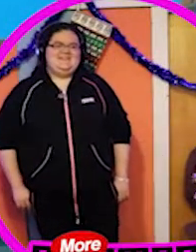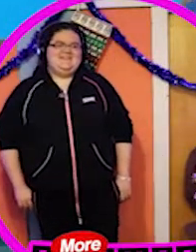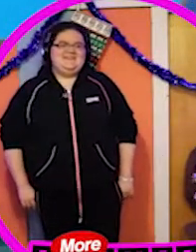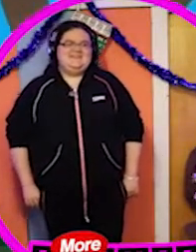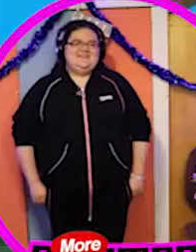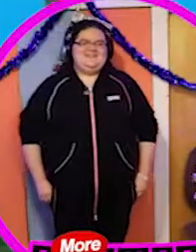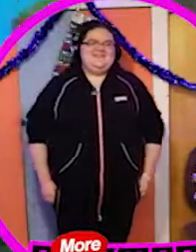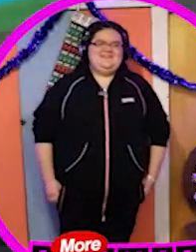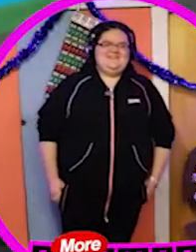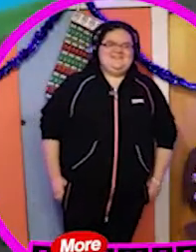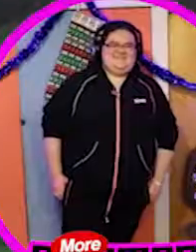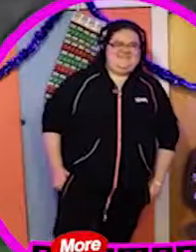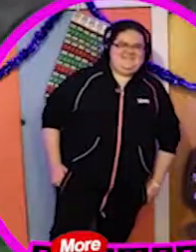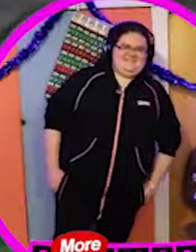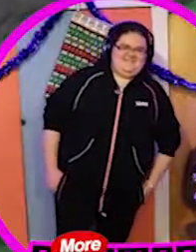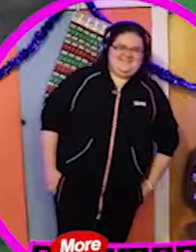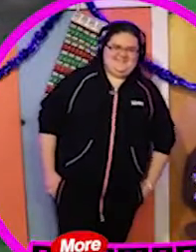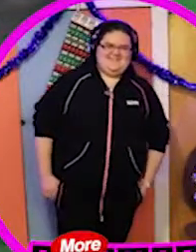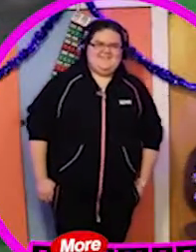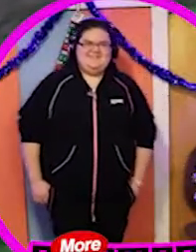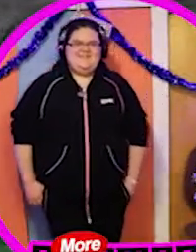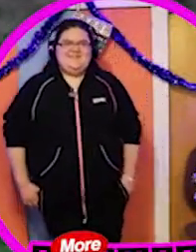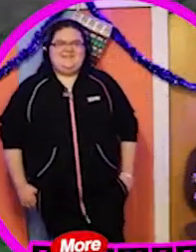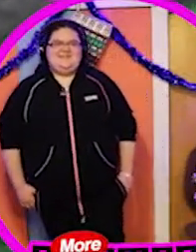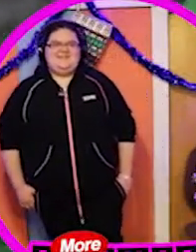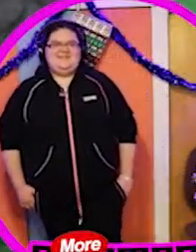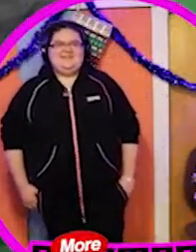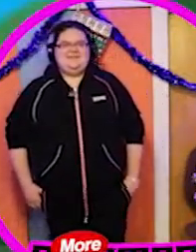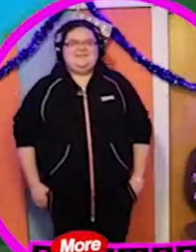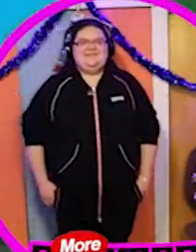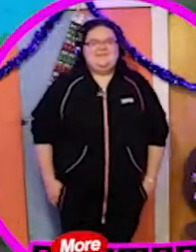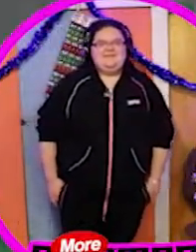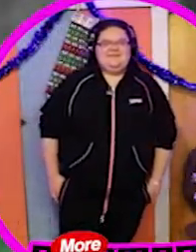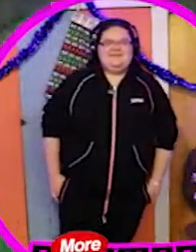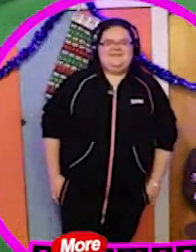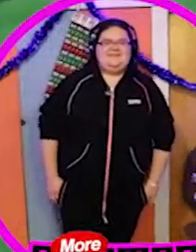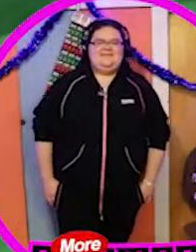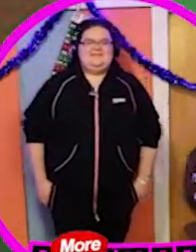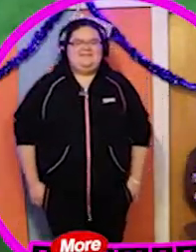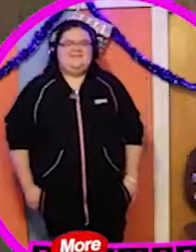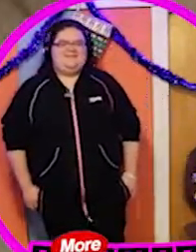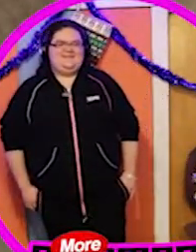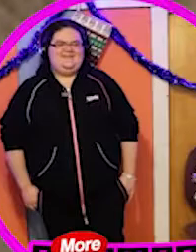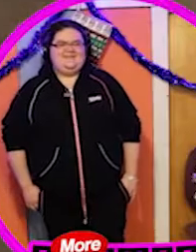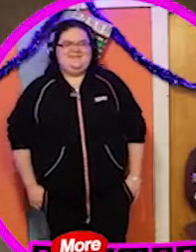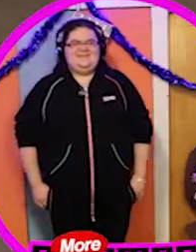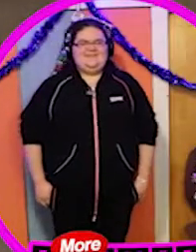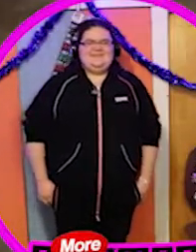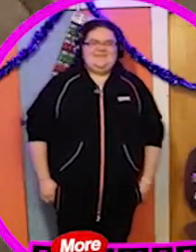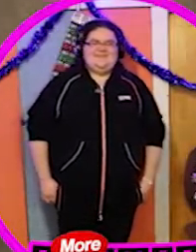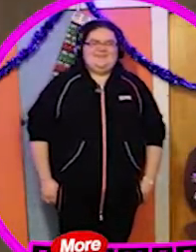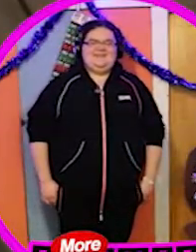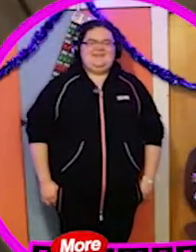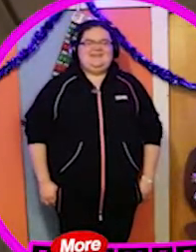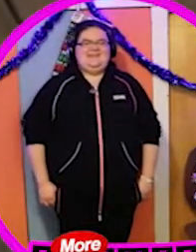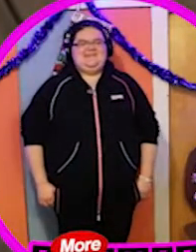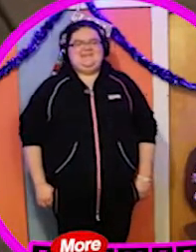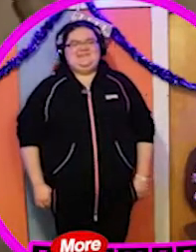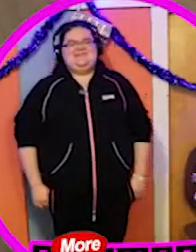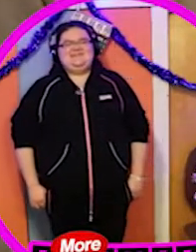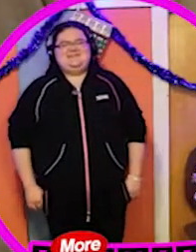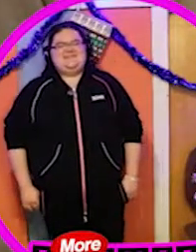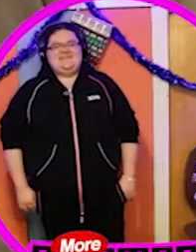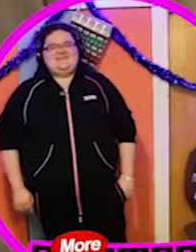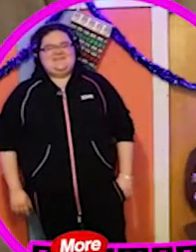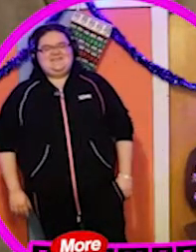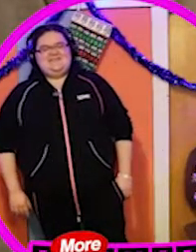God's sake. I didn't realise that was full damage. Seconds. I took 44 damage when JJ came up. Yeah, I've got 28 health. I think I got shanked in the back,